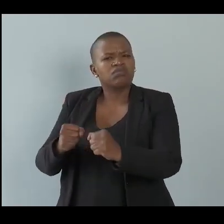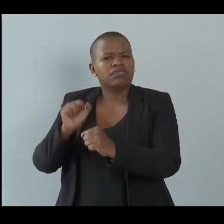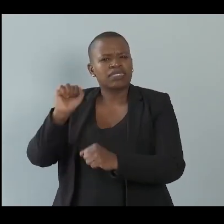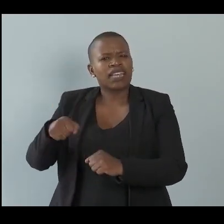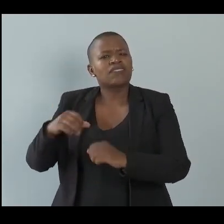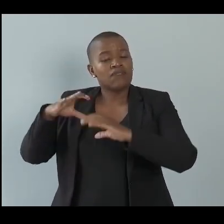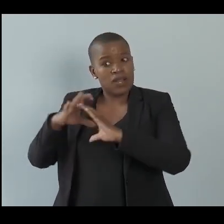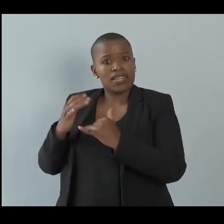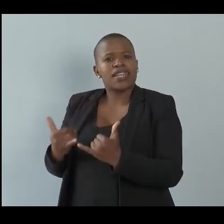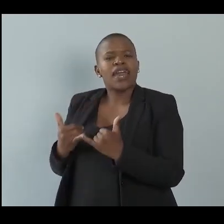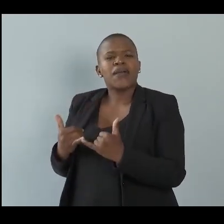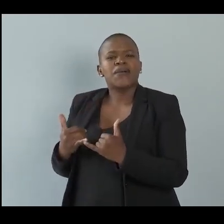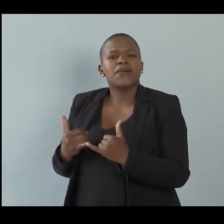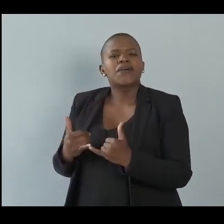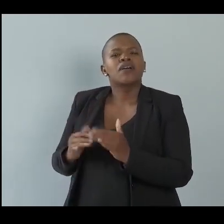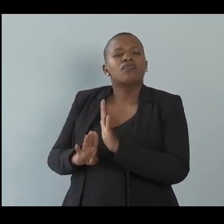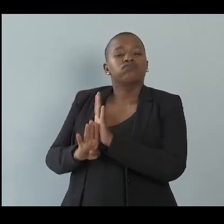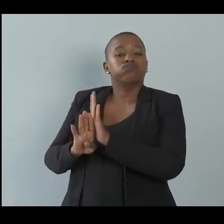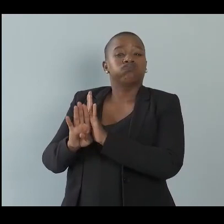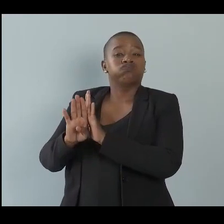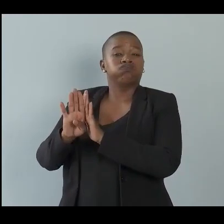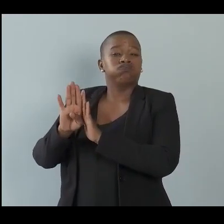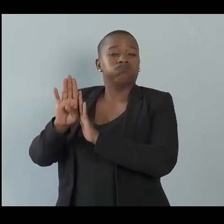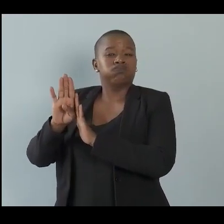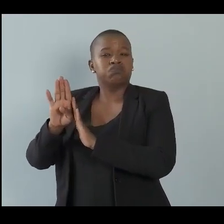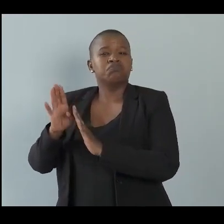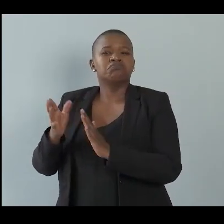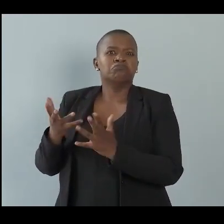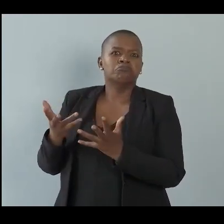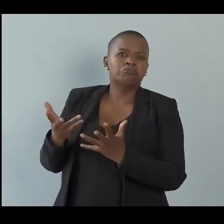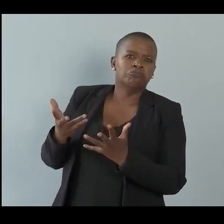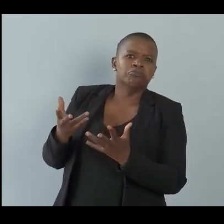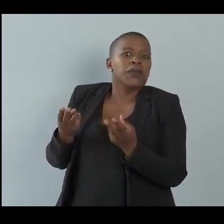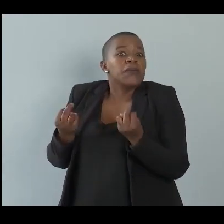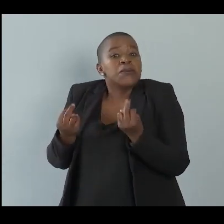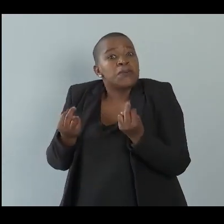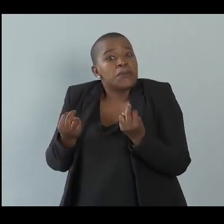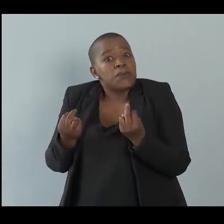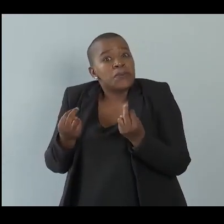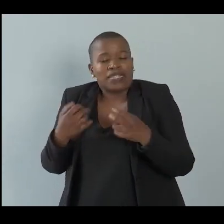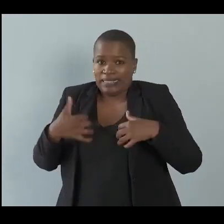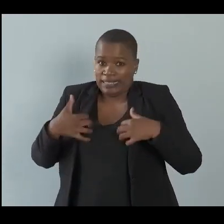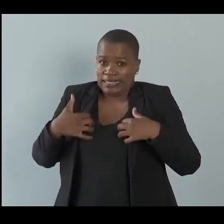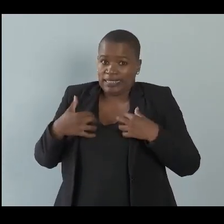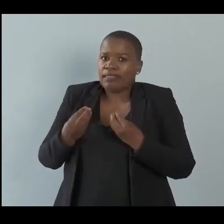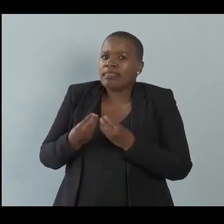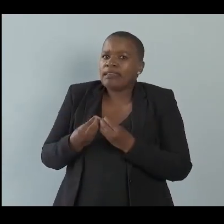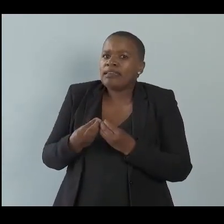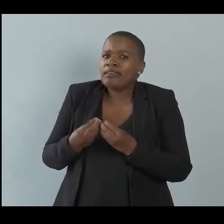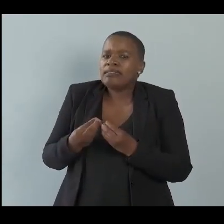to continue to grow our market share. We've got some exciting new products coming to the market, which I referenced to in the